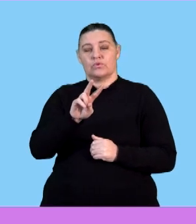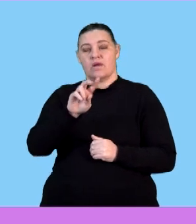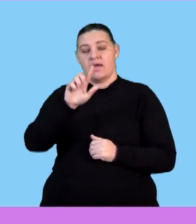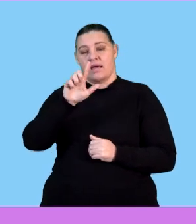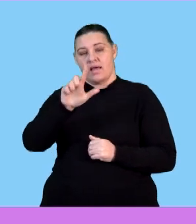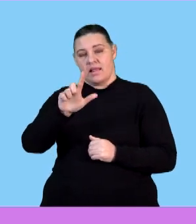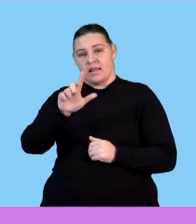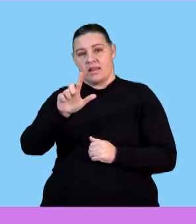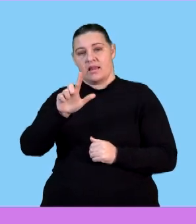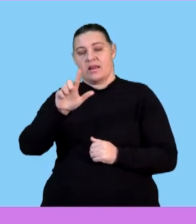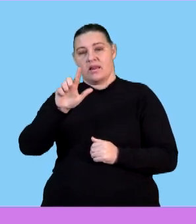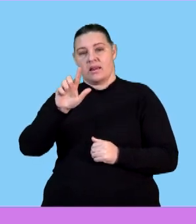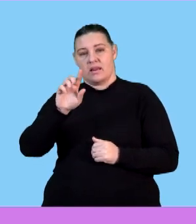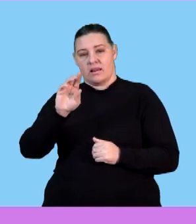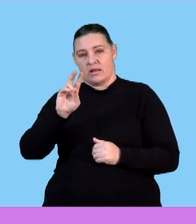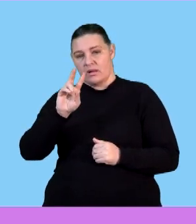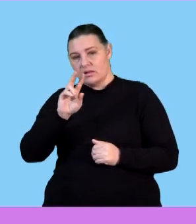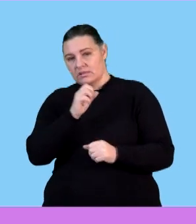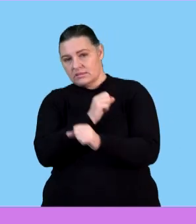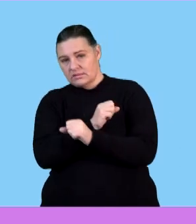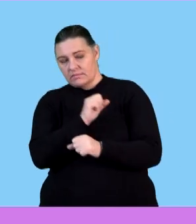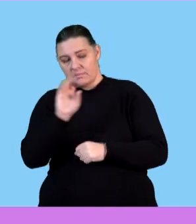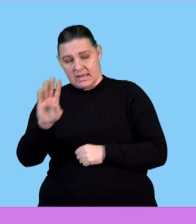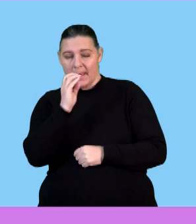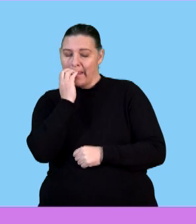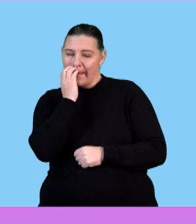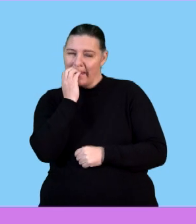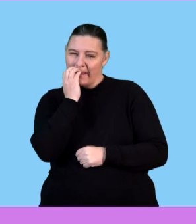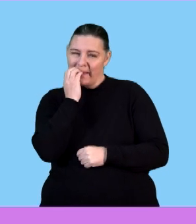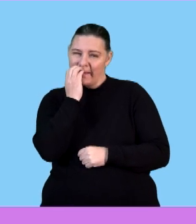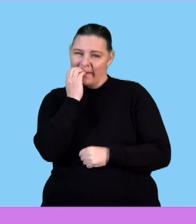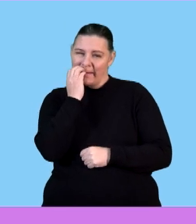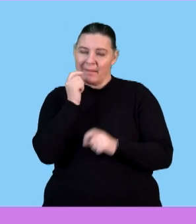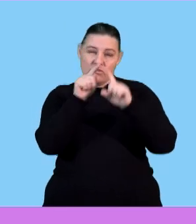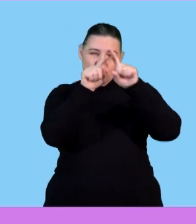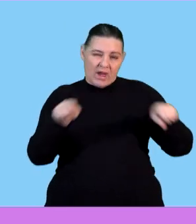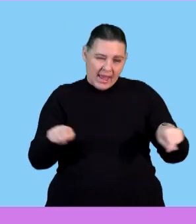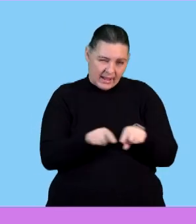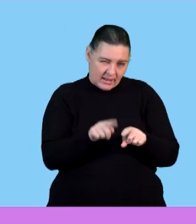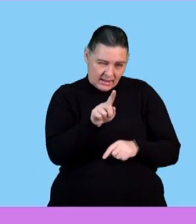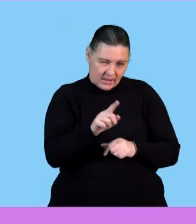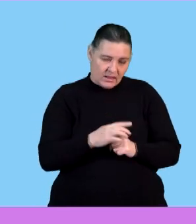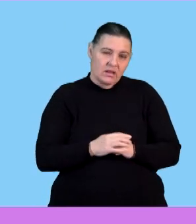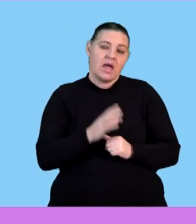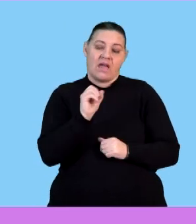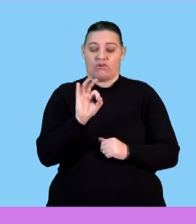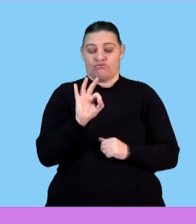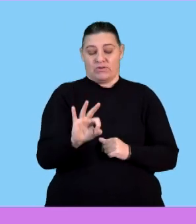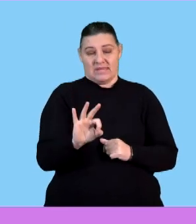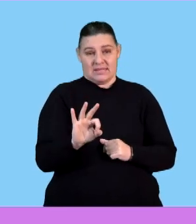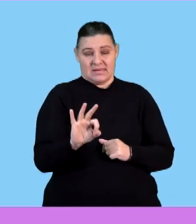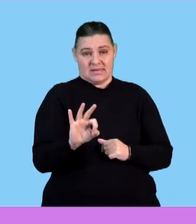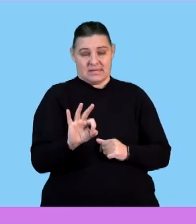length plus 2 times the breadth. Then the triangle. Now, if you look at the triangle, they have 3